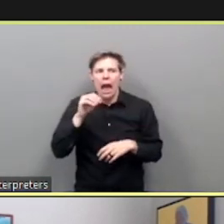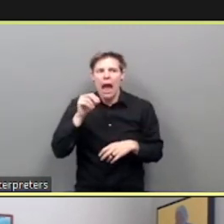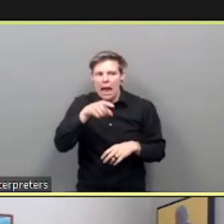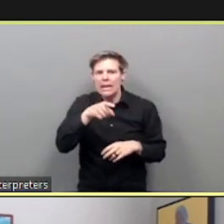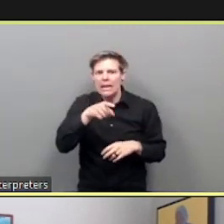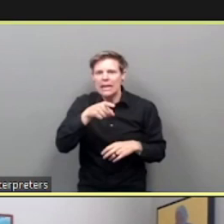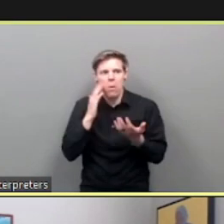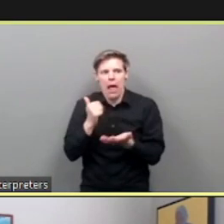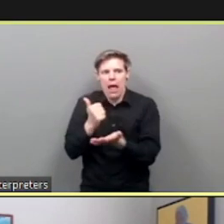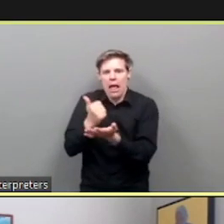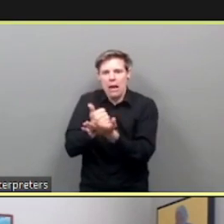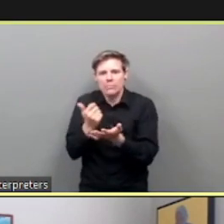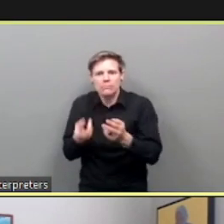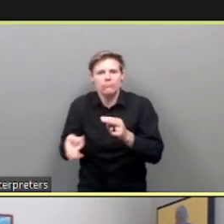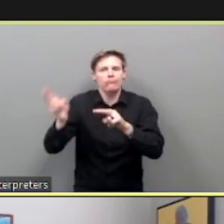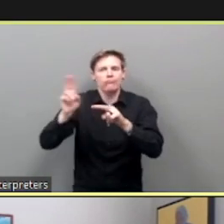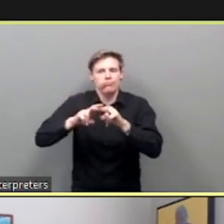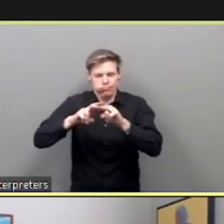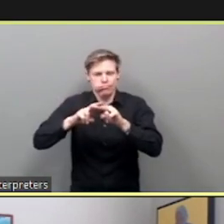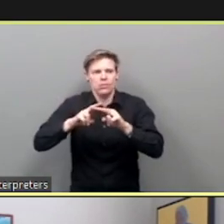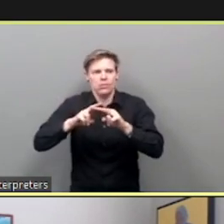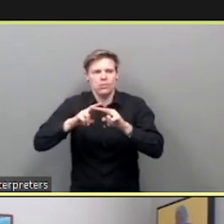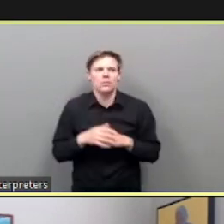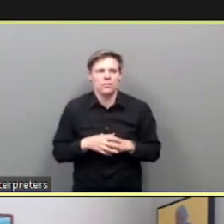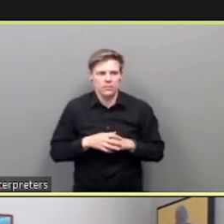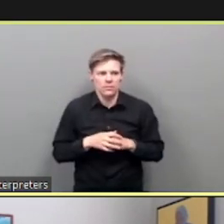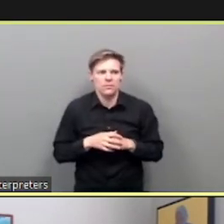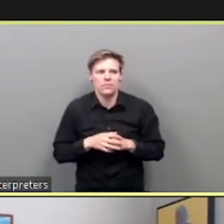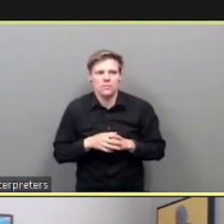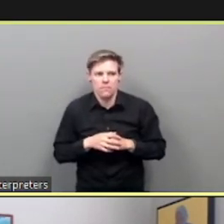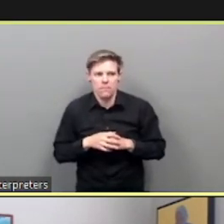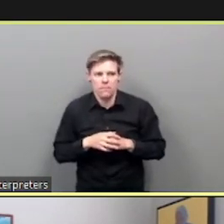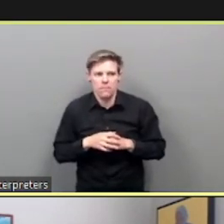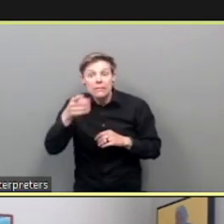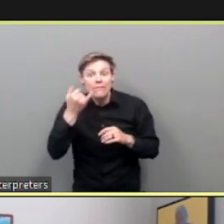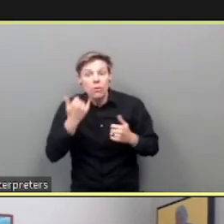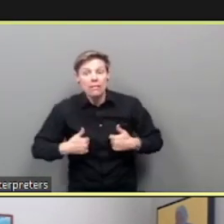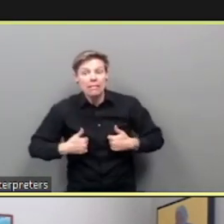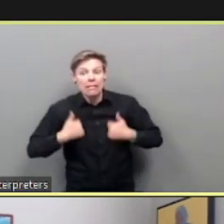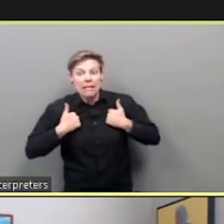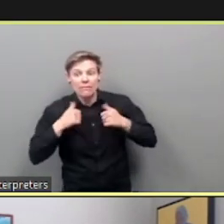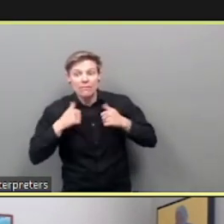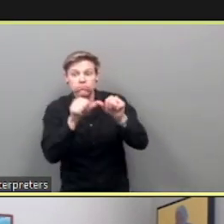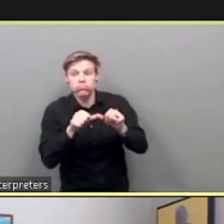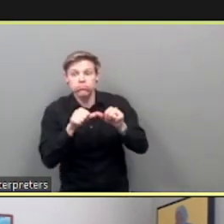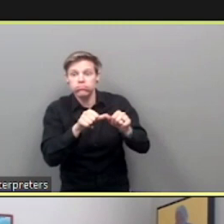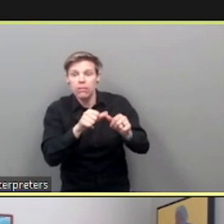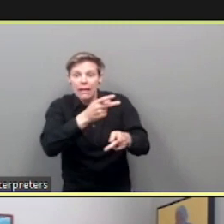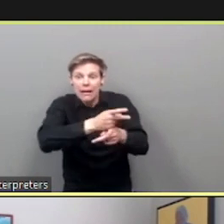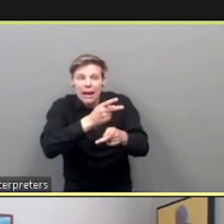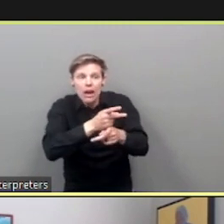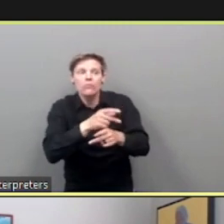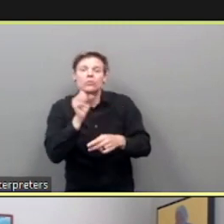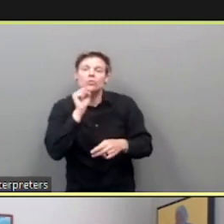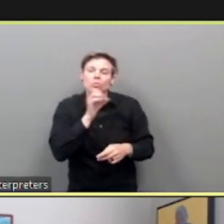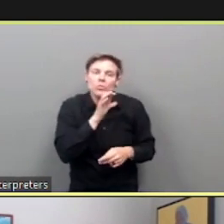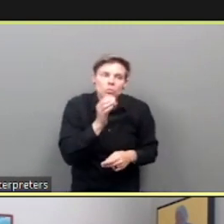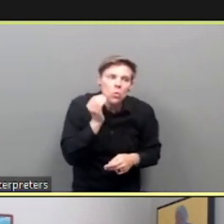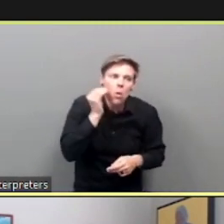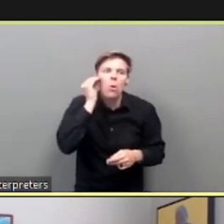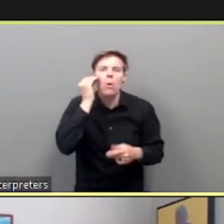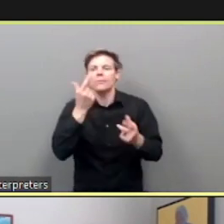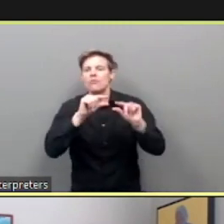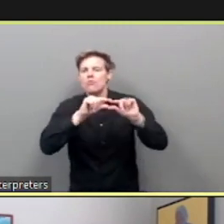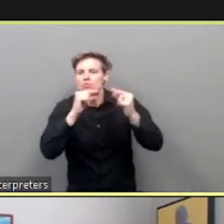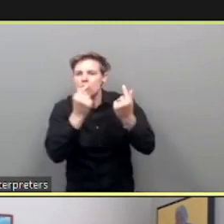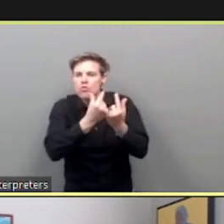age. For residents in long-term care facilities, it's age and also being in congregate settings. And then also risk increase